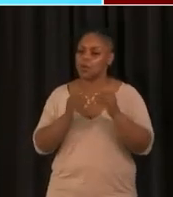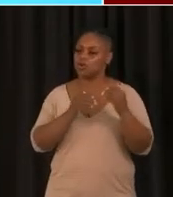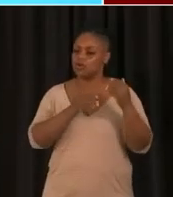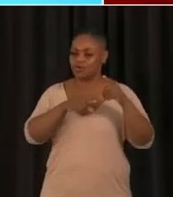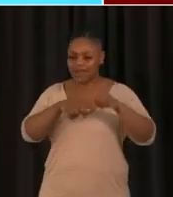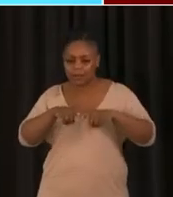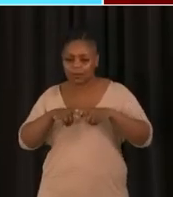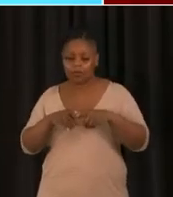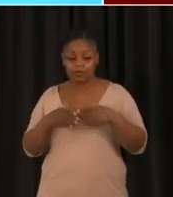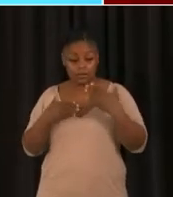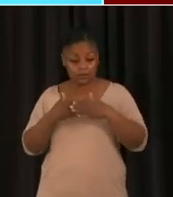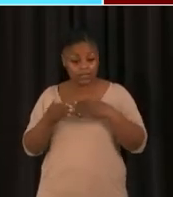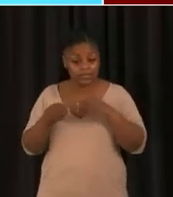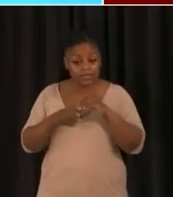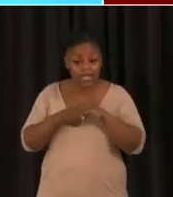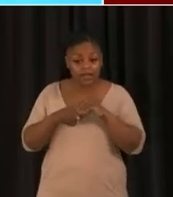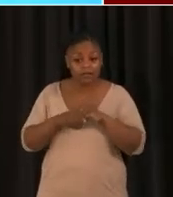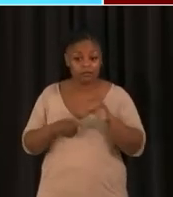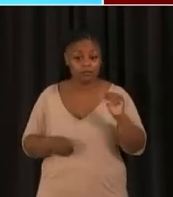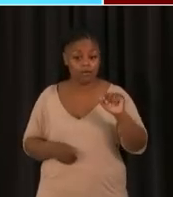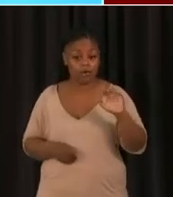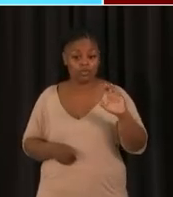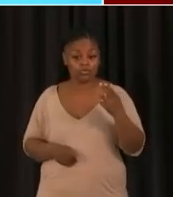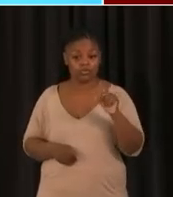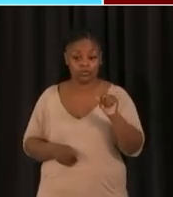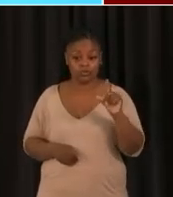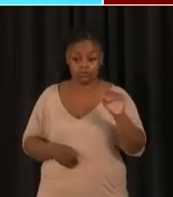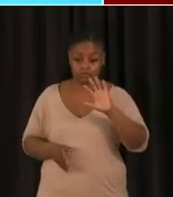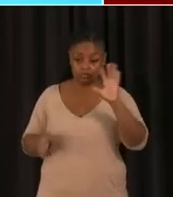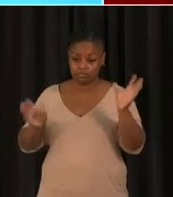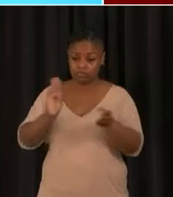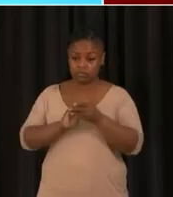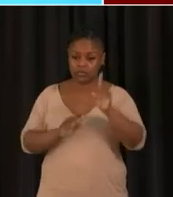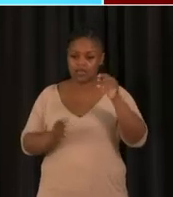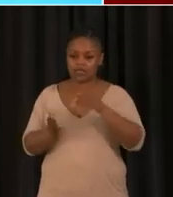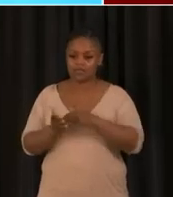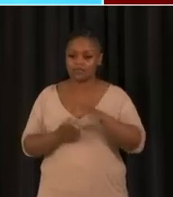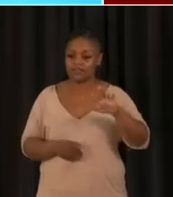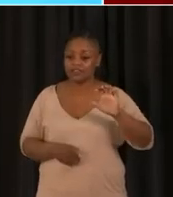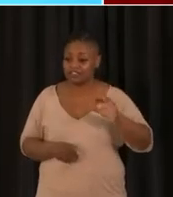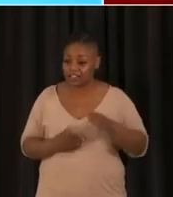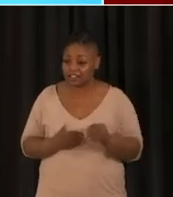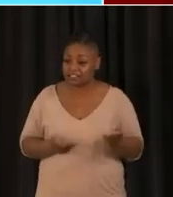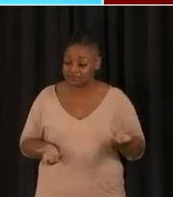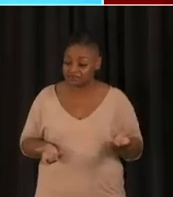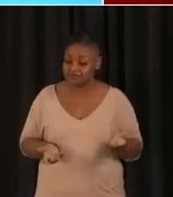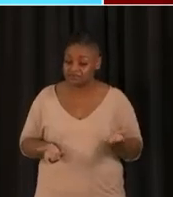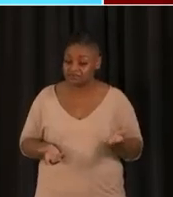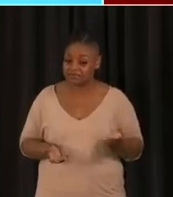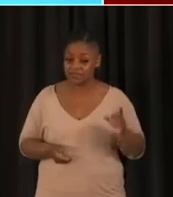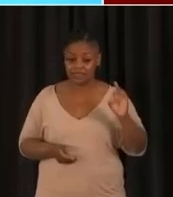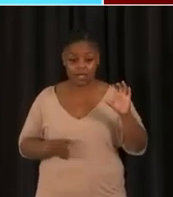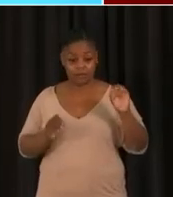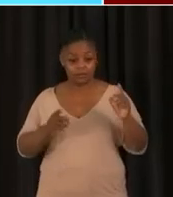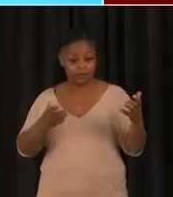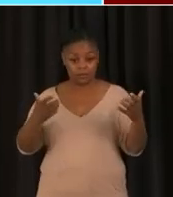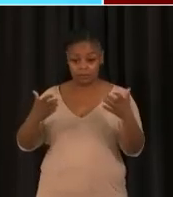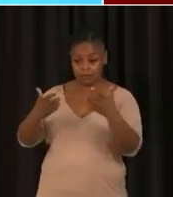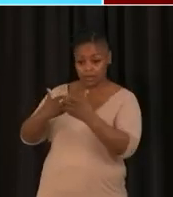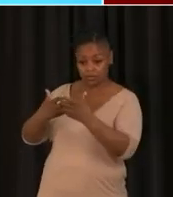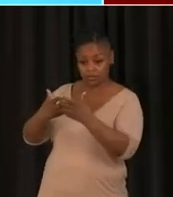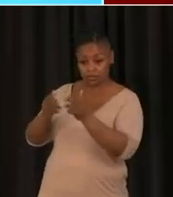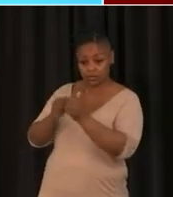January 2020, I attended a financial education workshop with Capital Area Asset Builders. This workshop was facilitated by